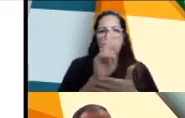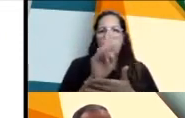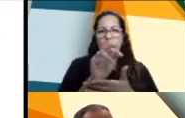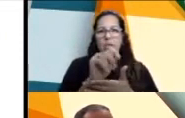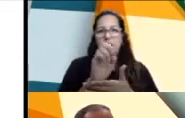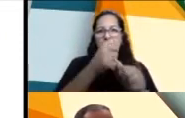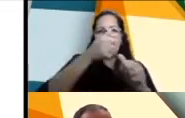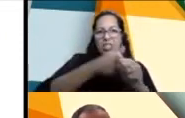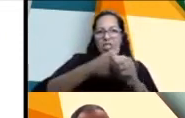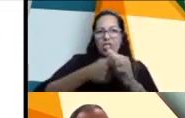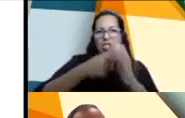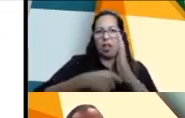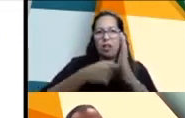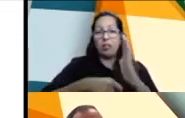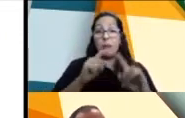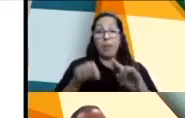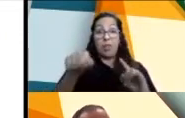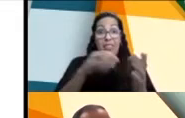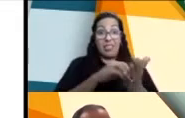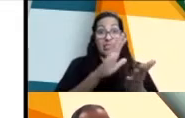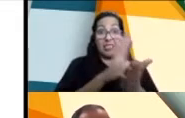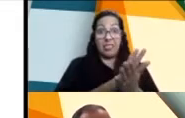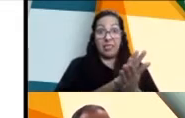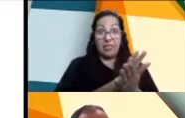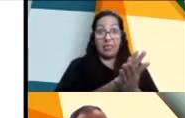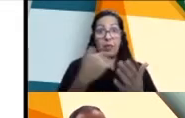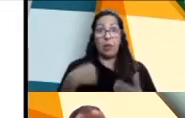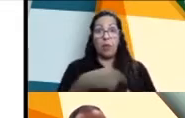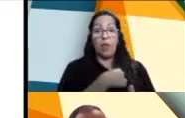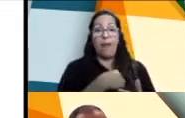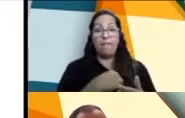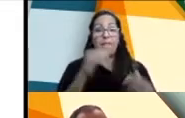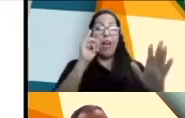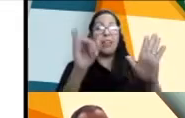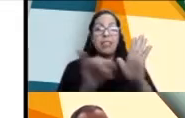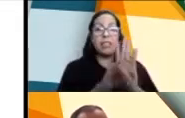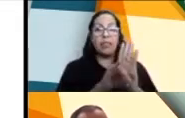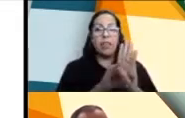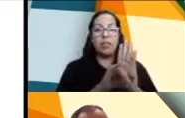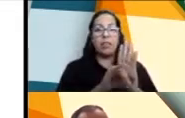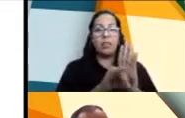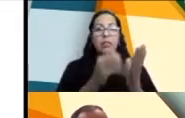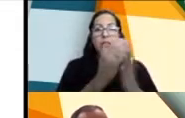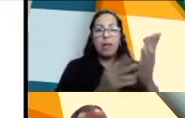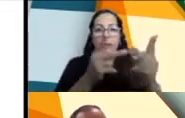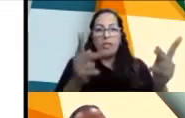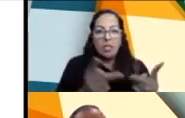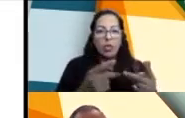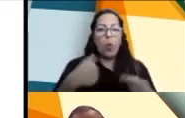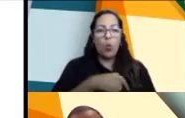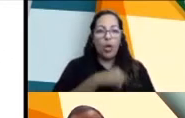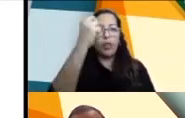subtasks, but in this case we are identifying certain positions that we understand that